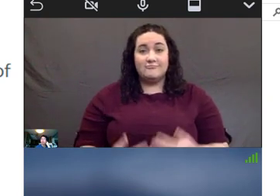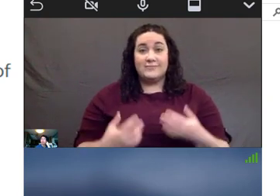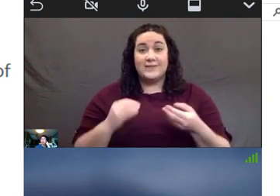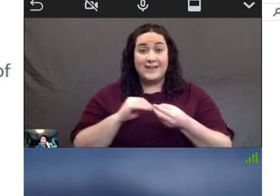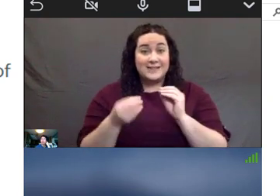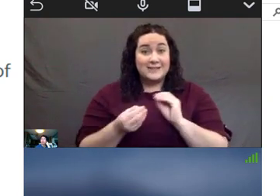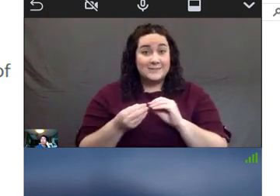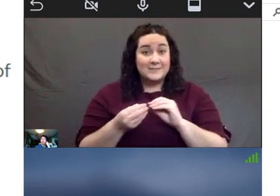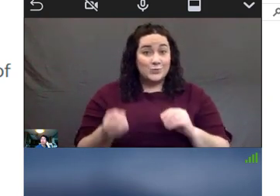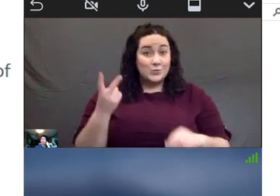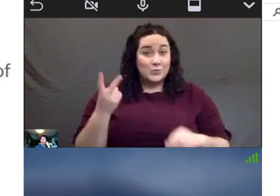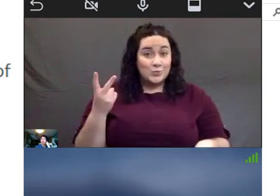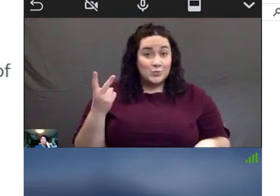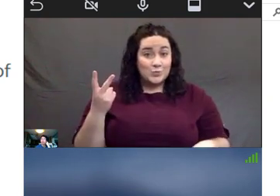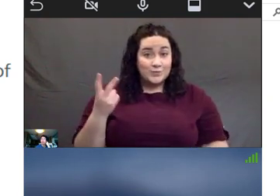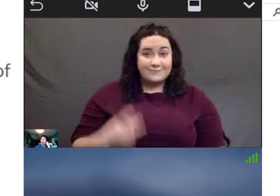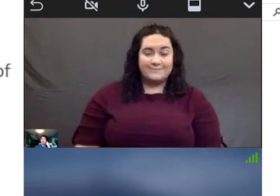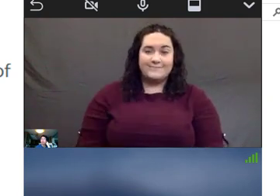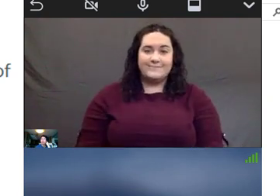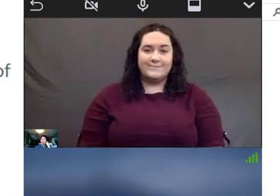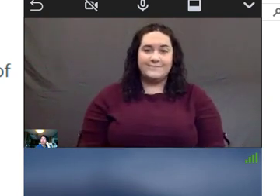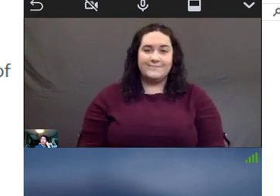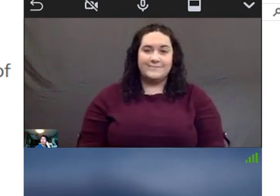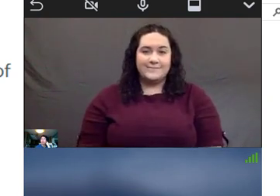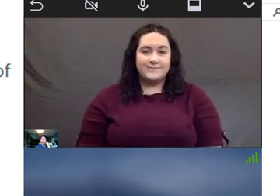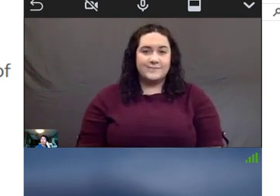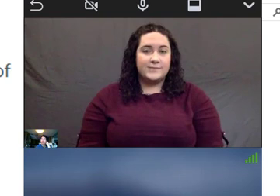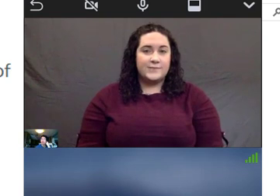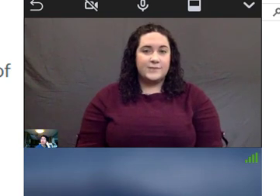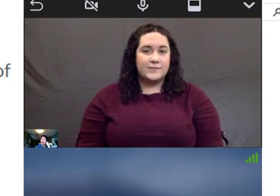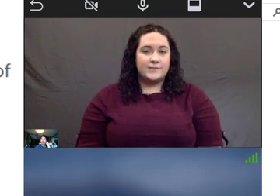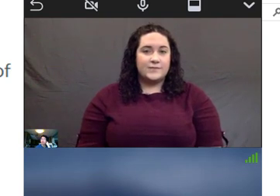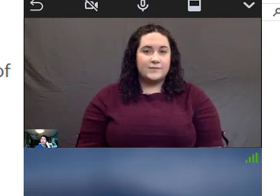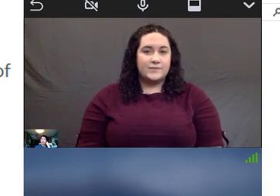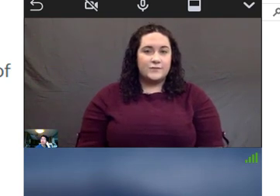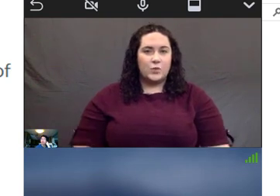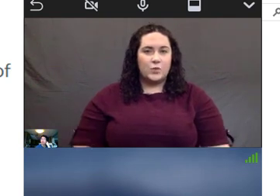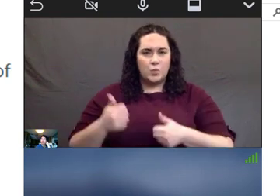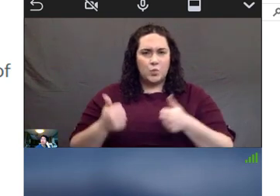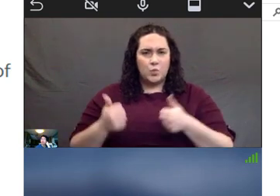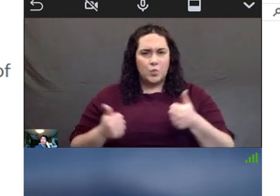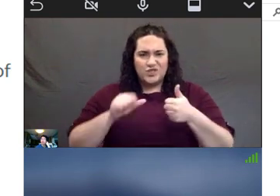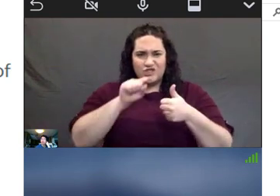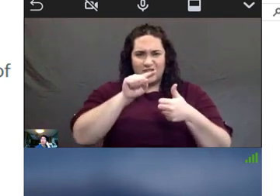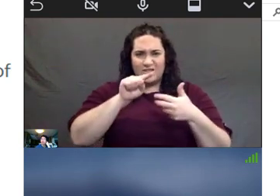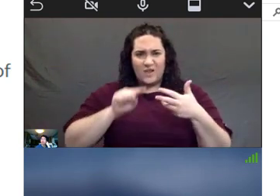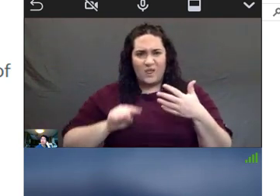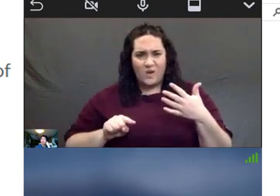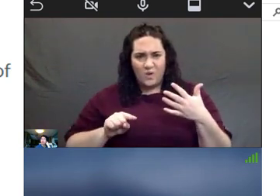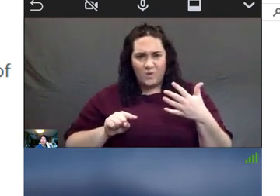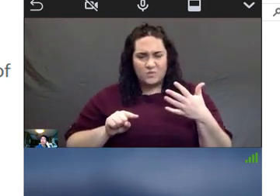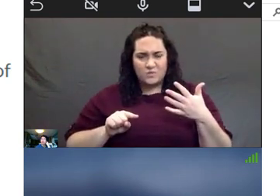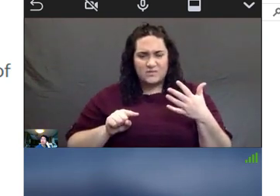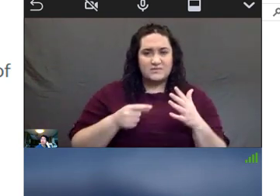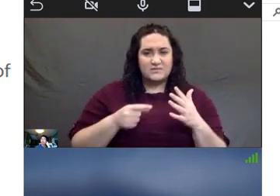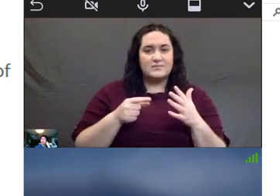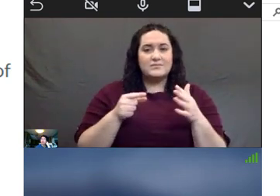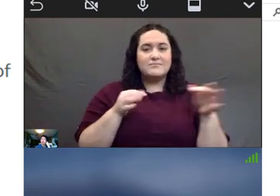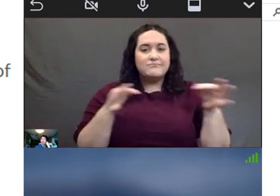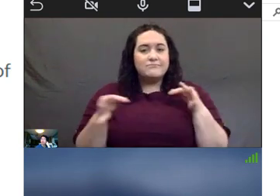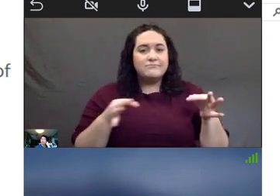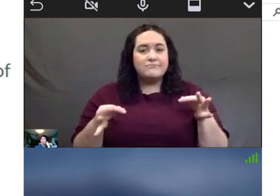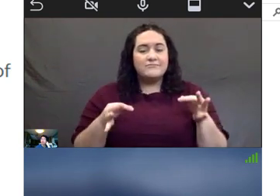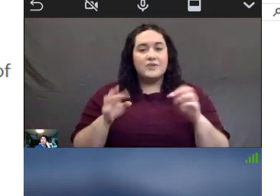Our next question says, which of the following dimensionless parameters best describes the ratio of momentum diffusivity and